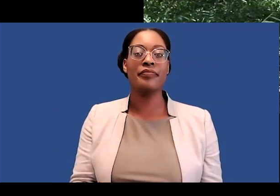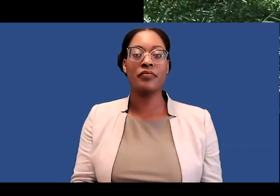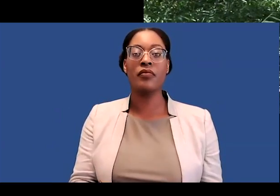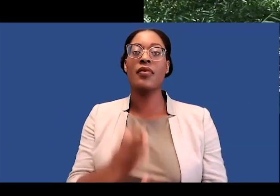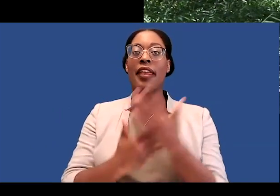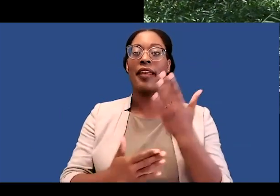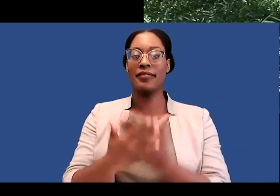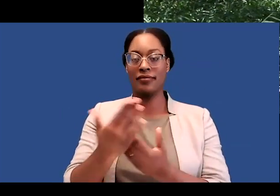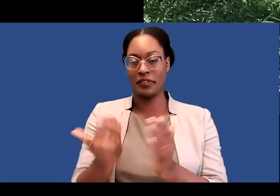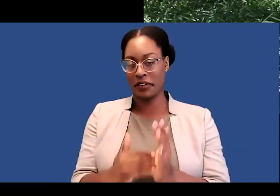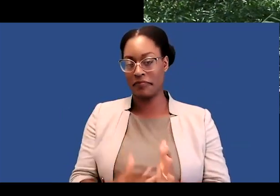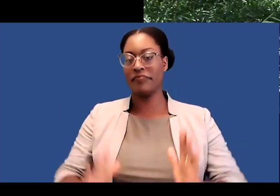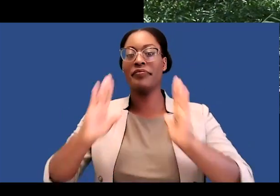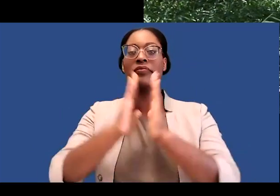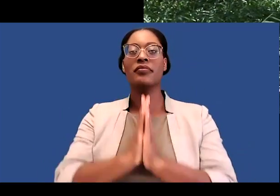into prayer.